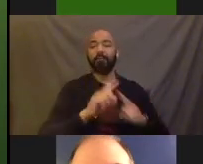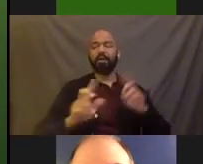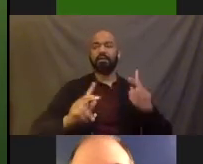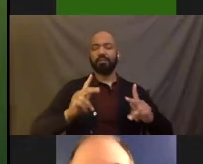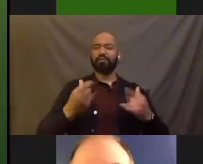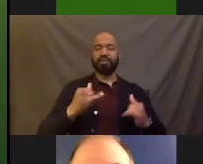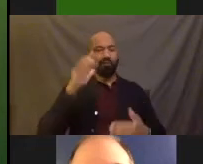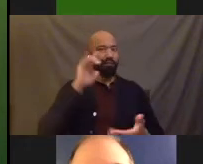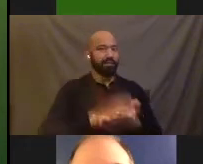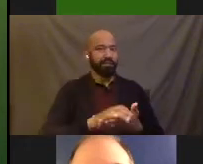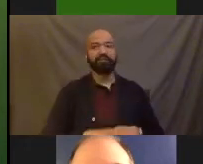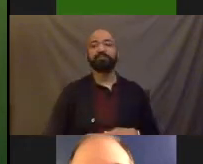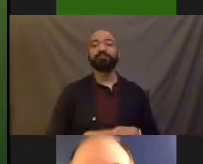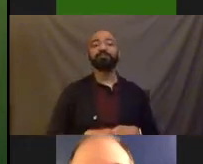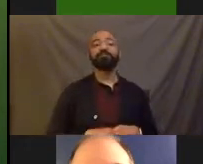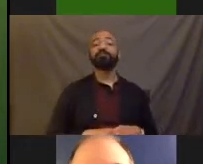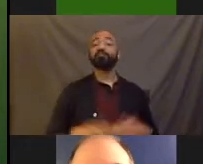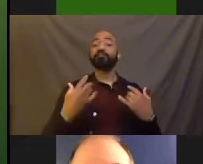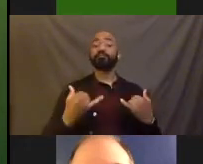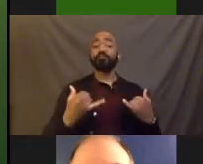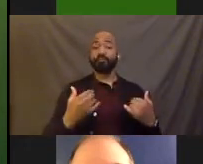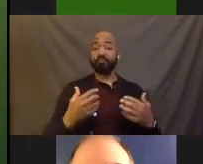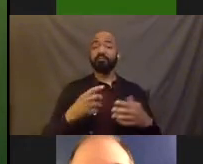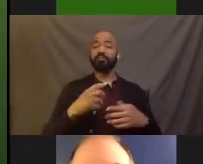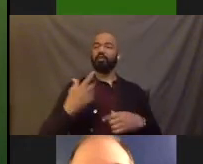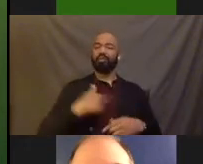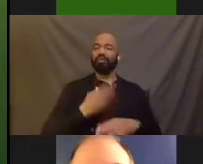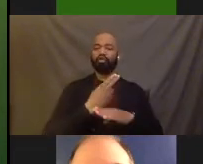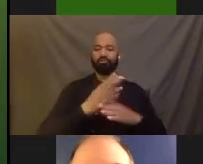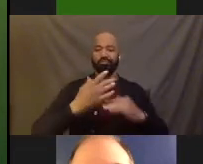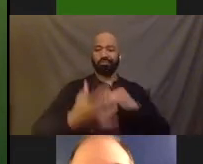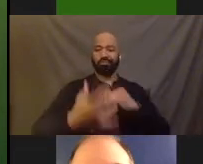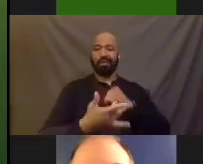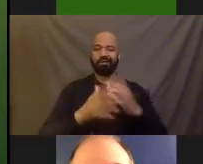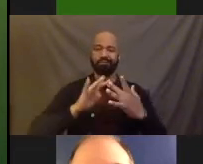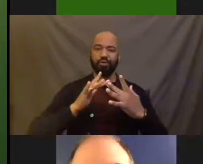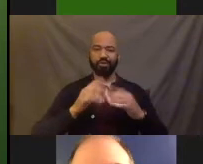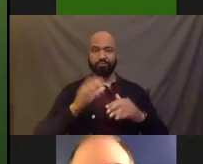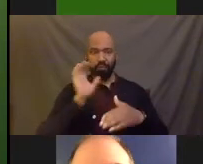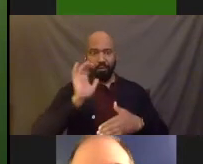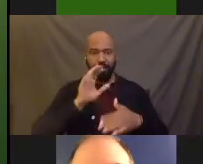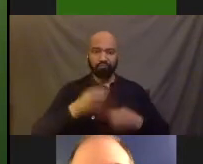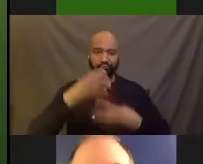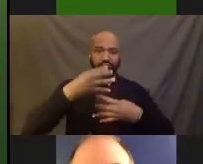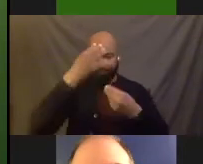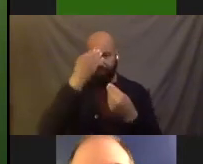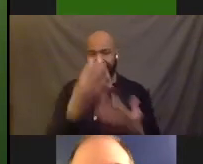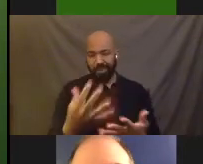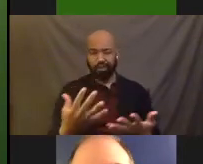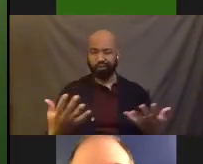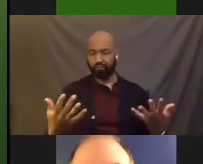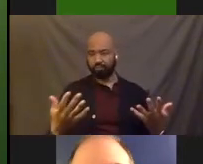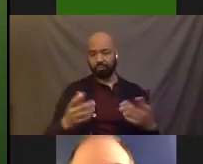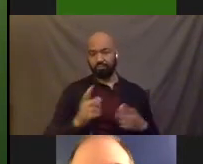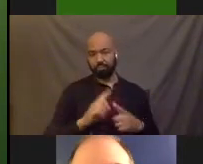community, we have a lot of information at our fingertips. And I know I've said this before, that all things are not created equal on